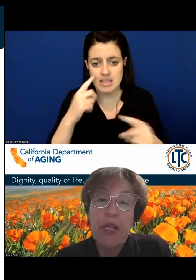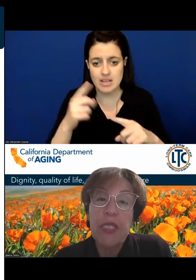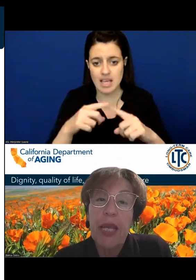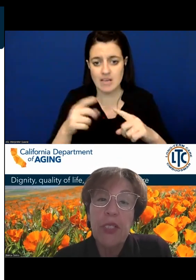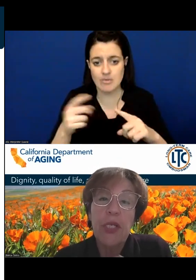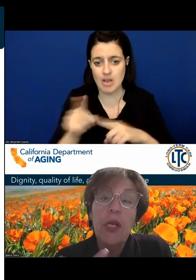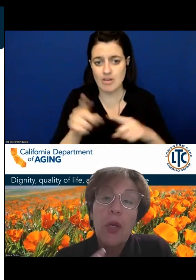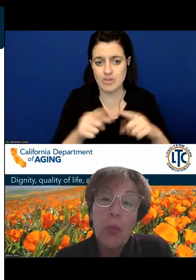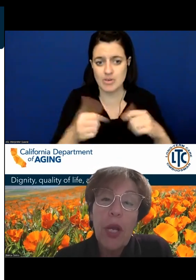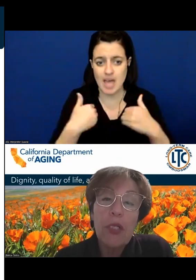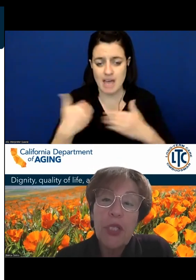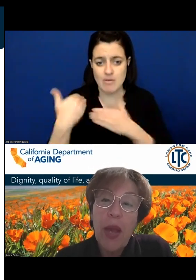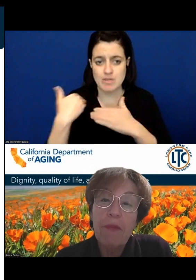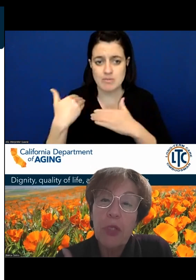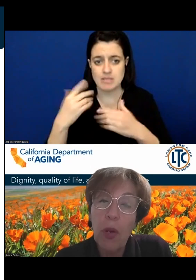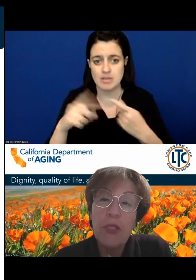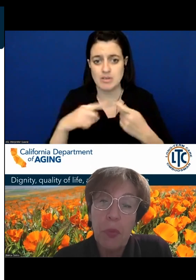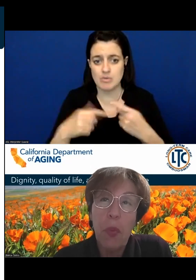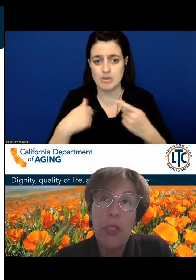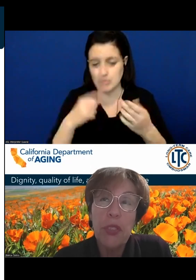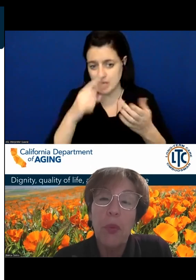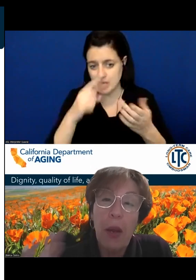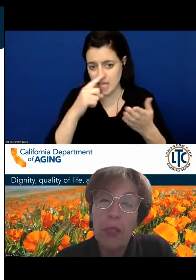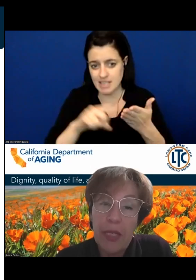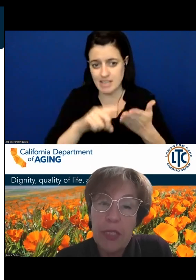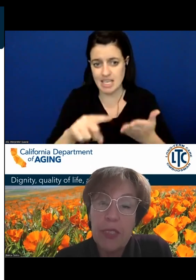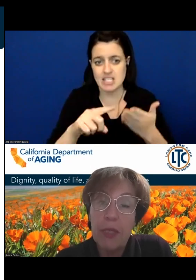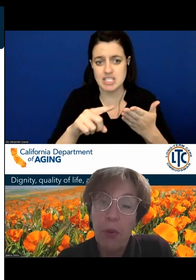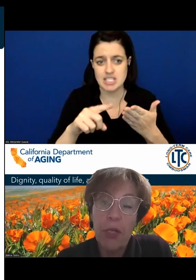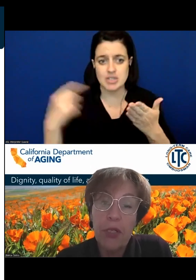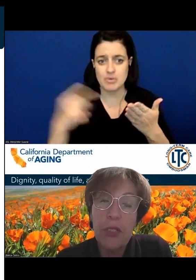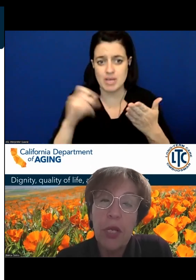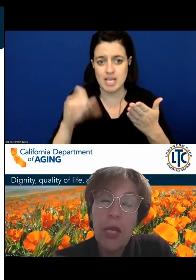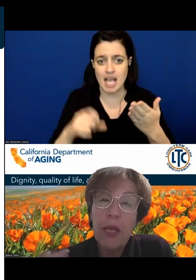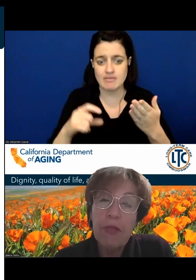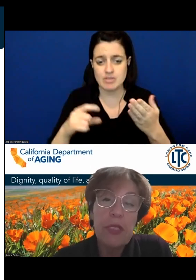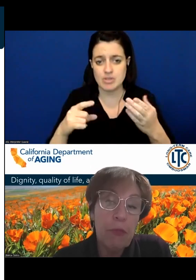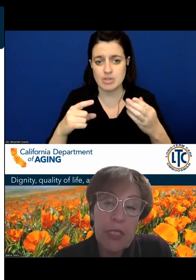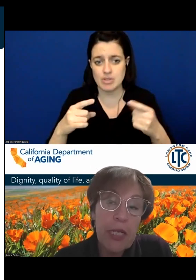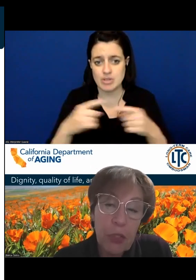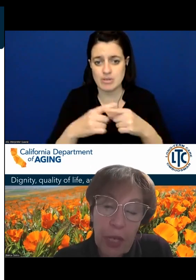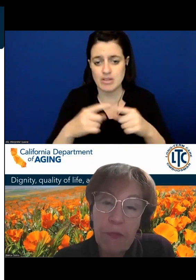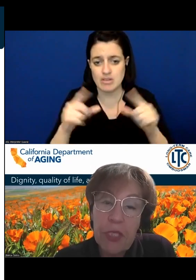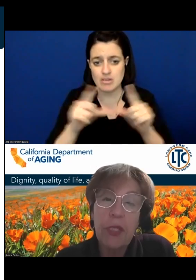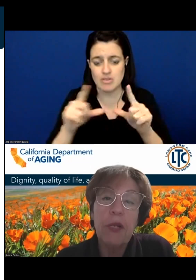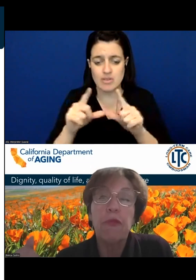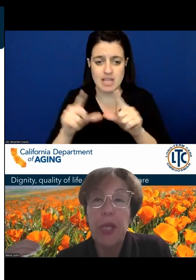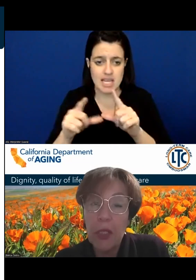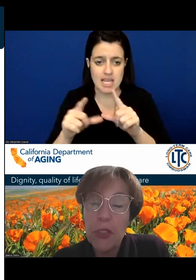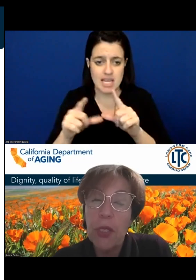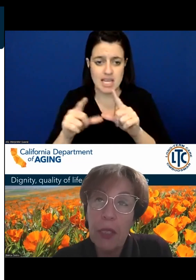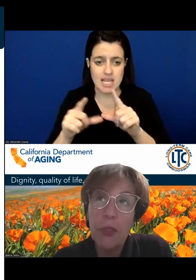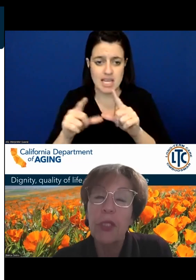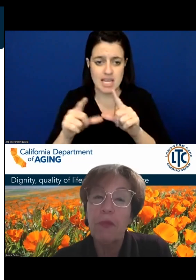do an investigation, we also have to cross-report to our licensing partners. If it's a residential care facility for